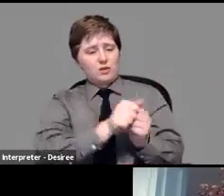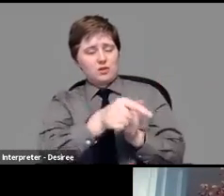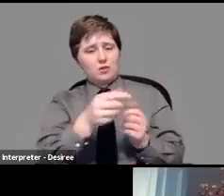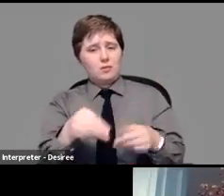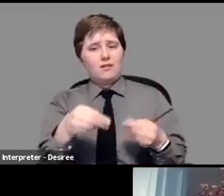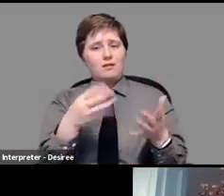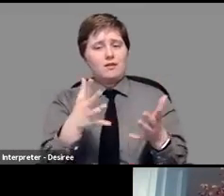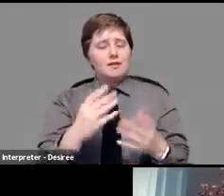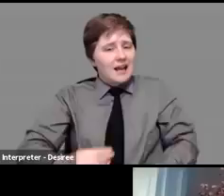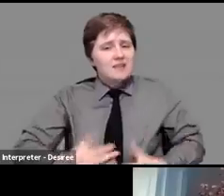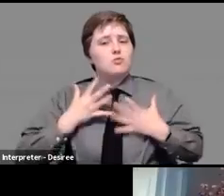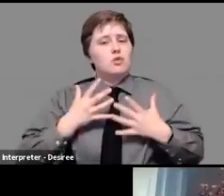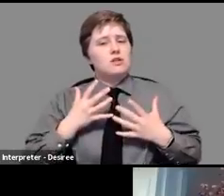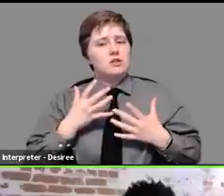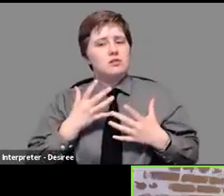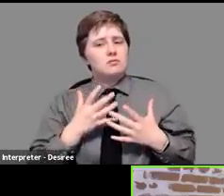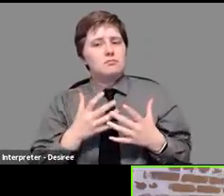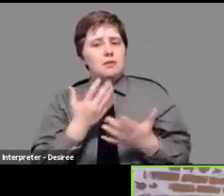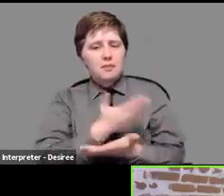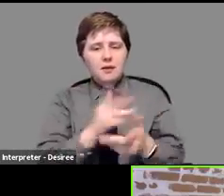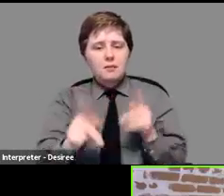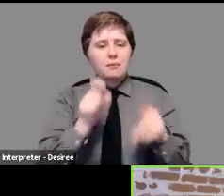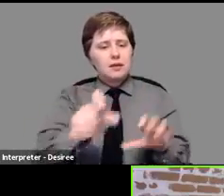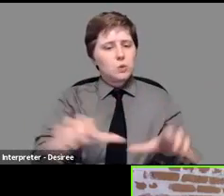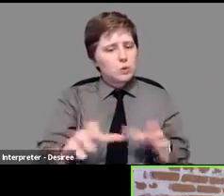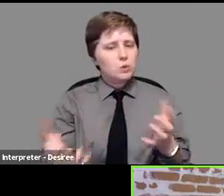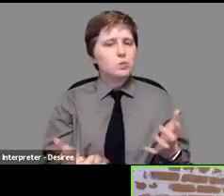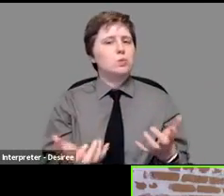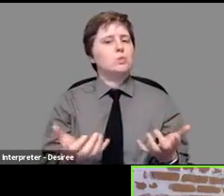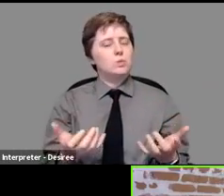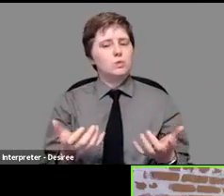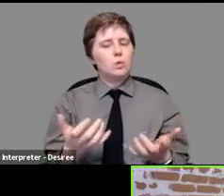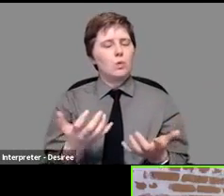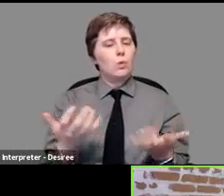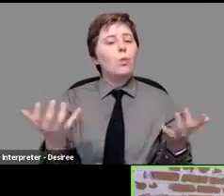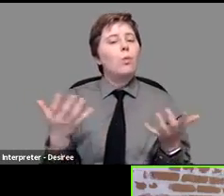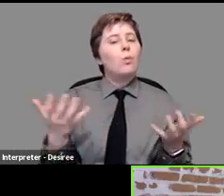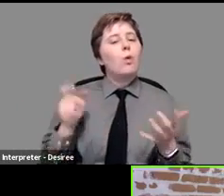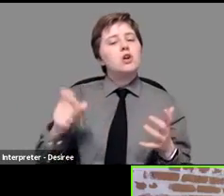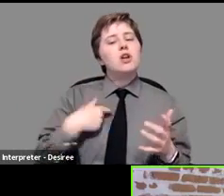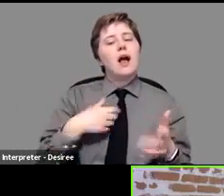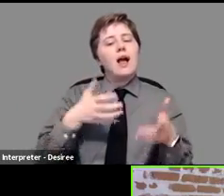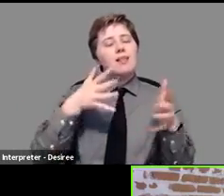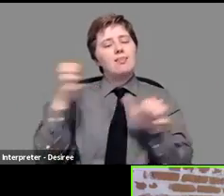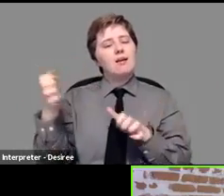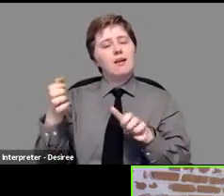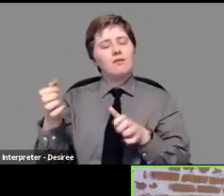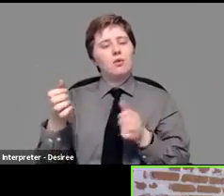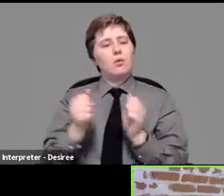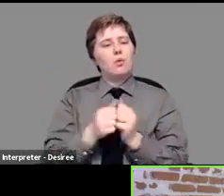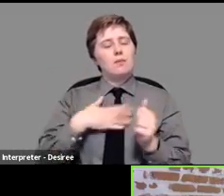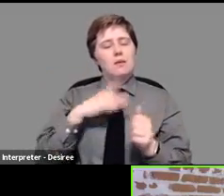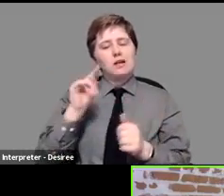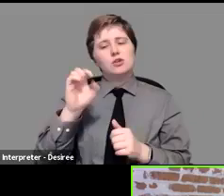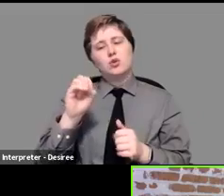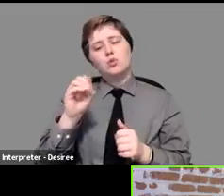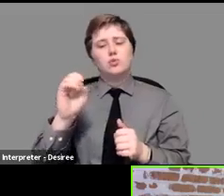some inspiration, things people need to do. What should I leave here on my to-do list